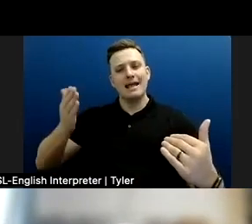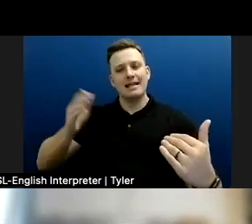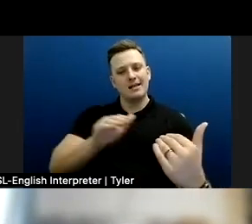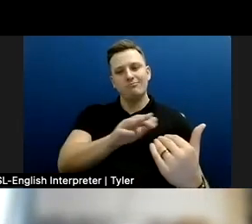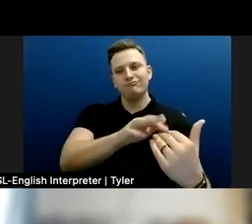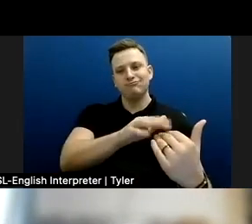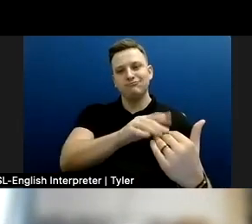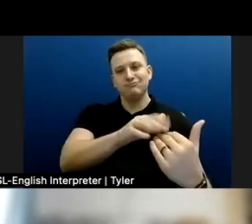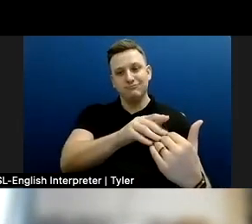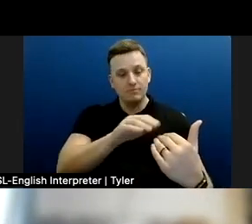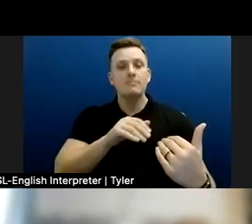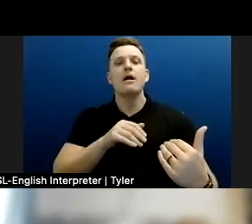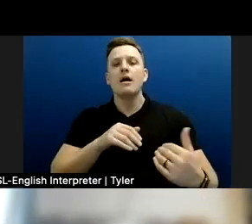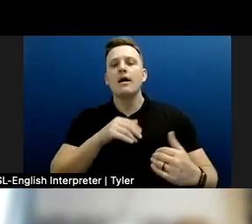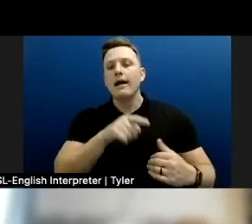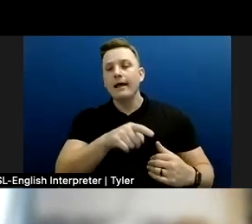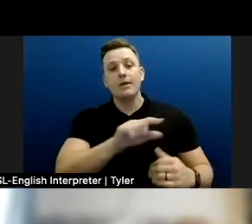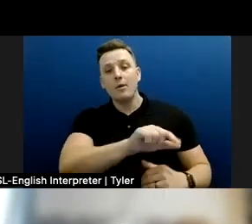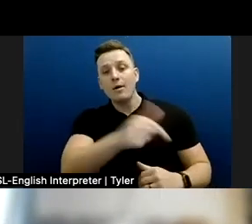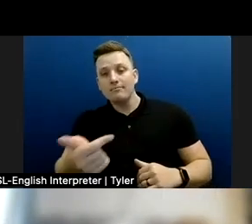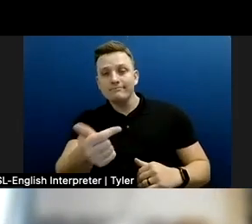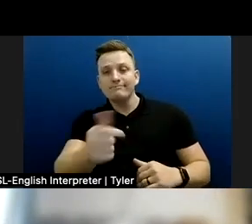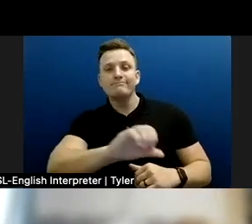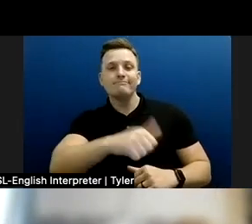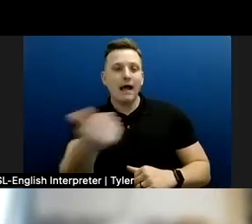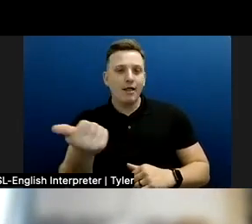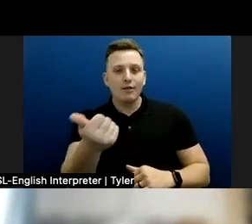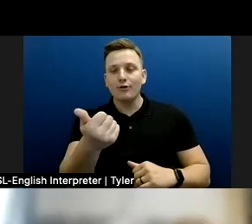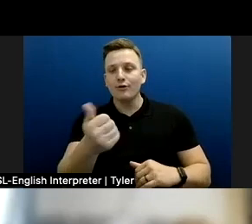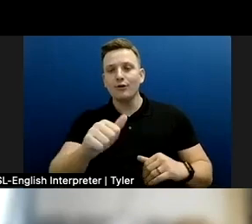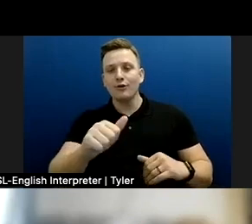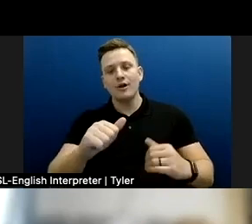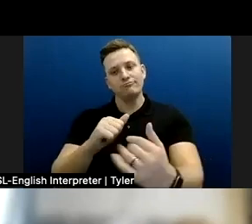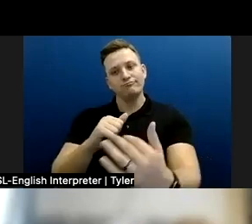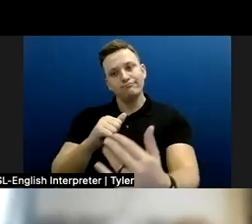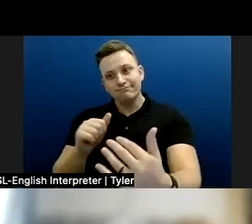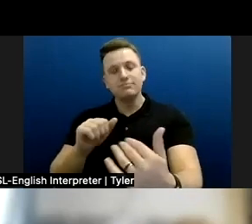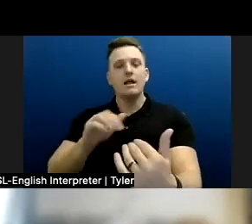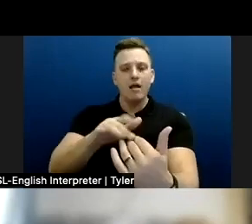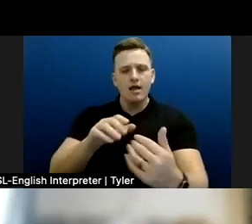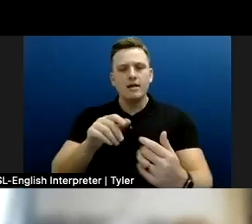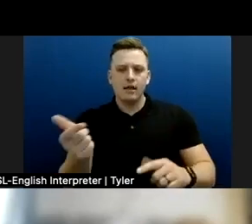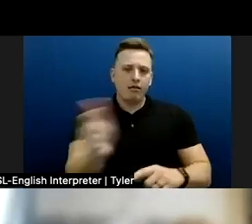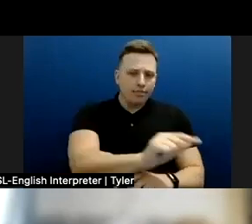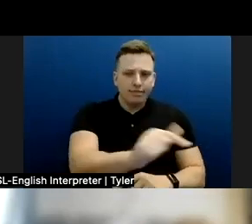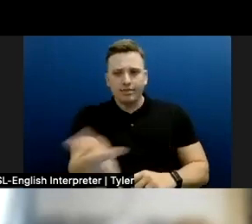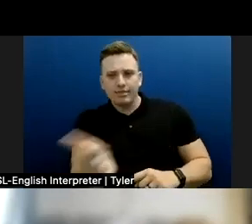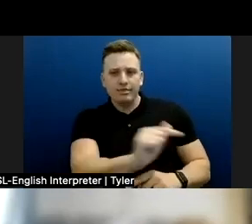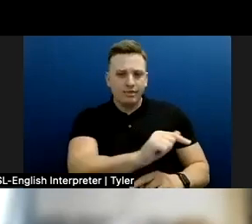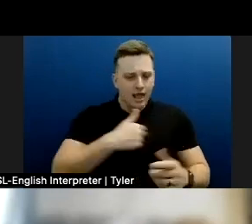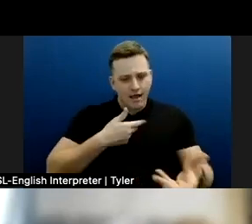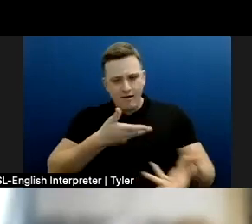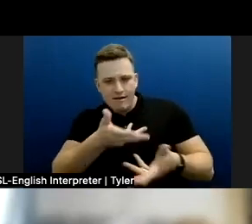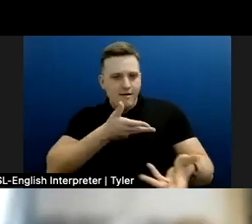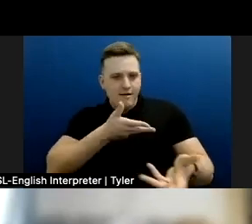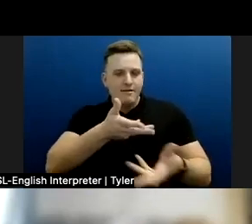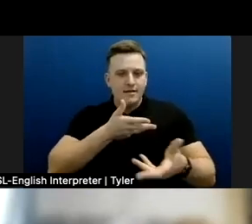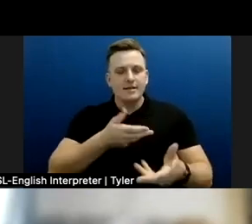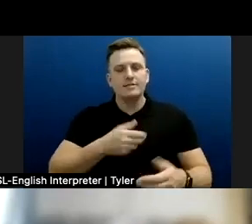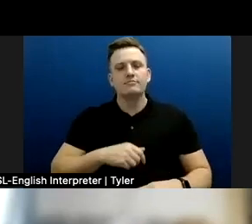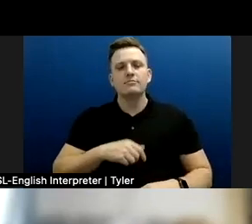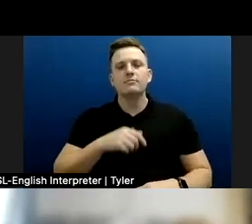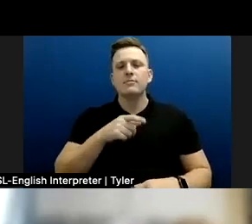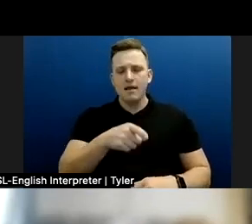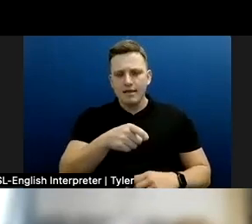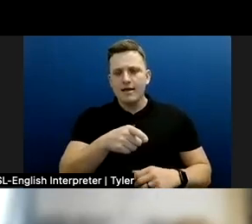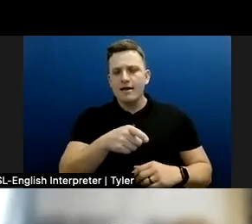of the toes, and then she moves to the other foot and she wiggles those, and I think she's kind of keeping me on my toes. And then at another point